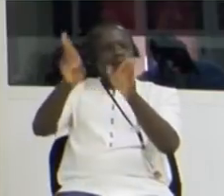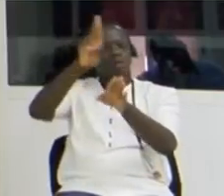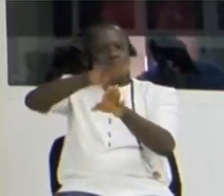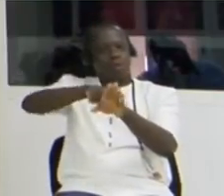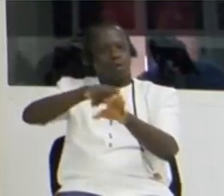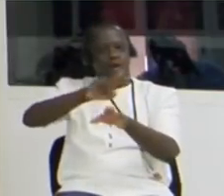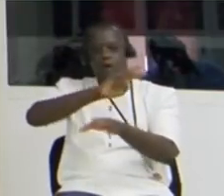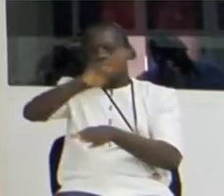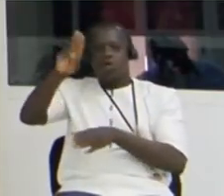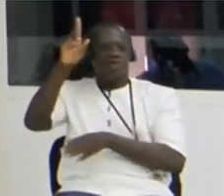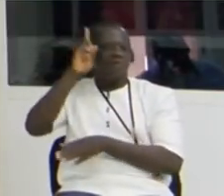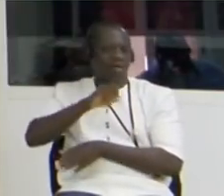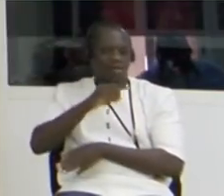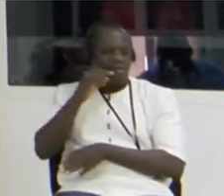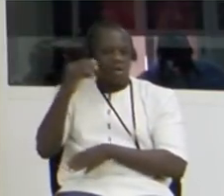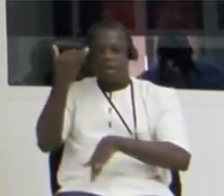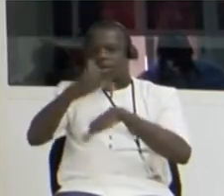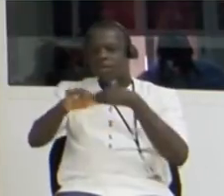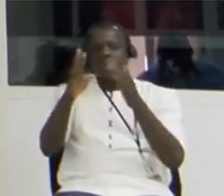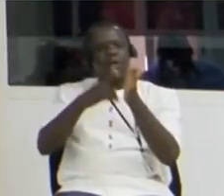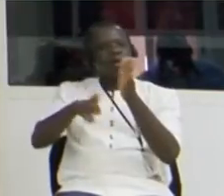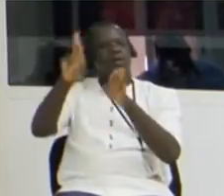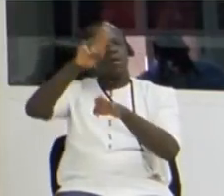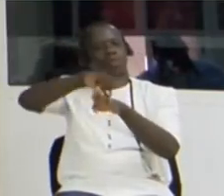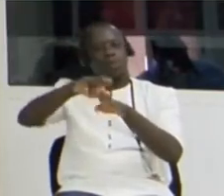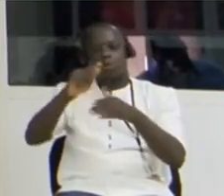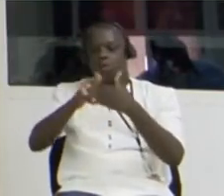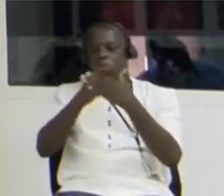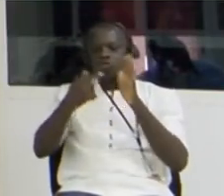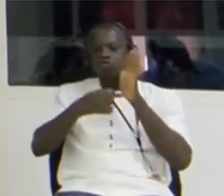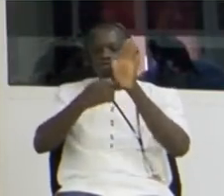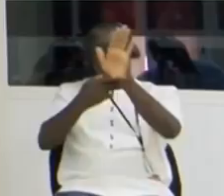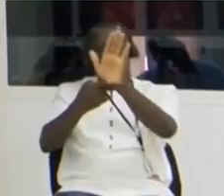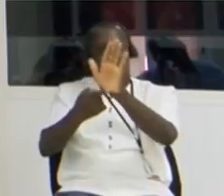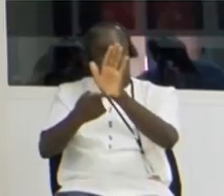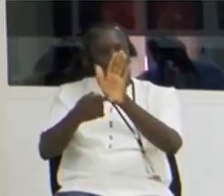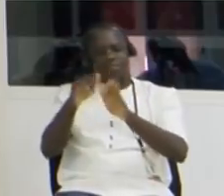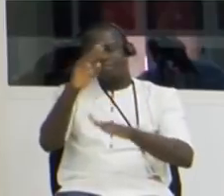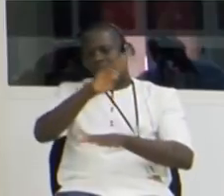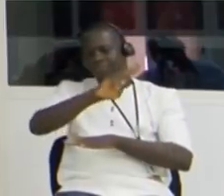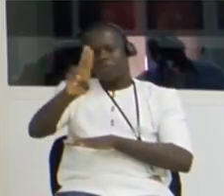reported the case, or even give us a gist, no.